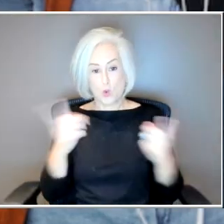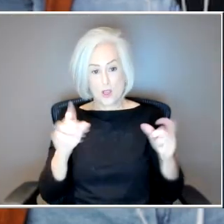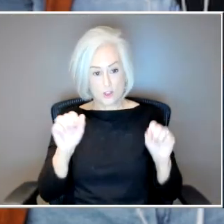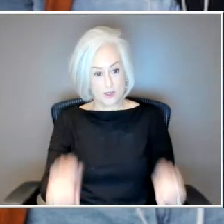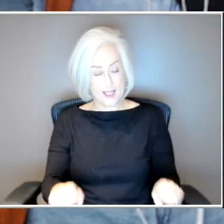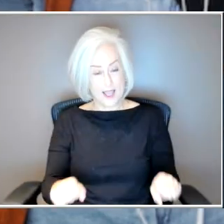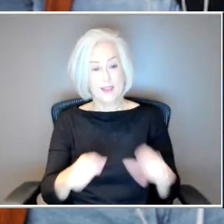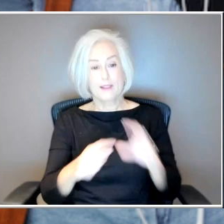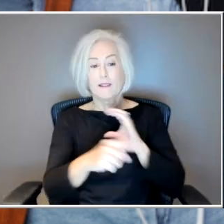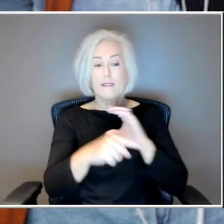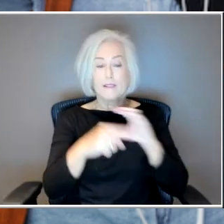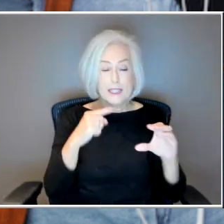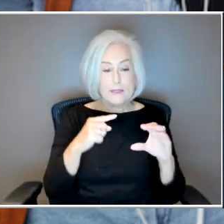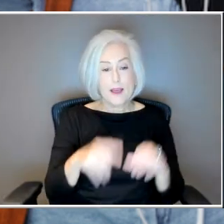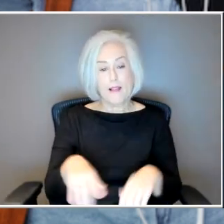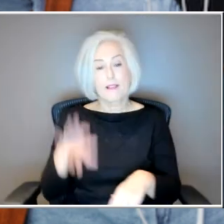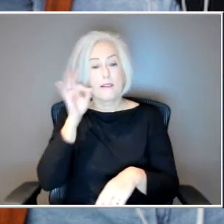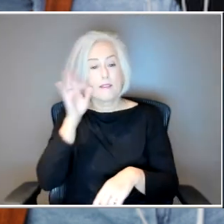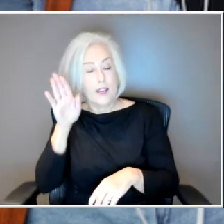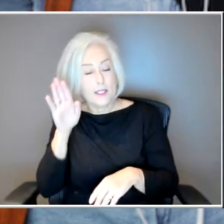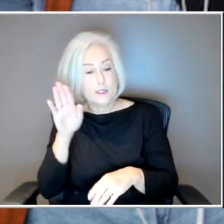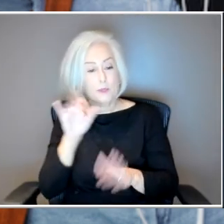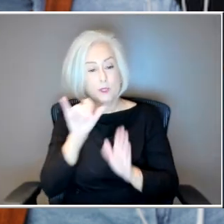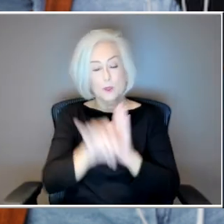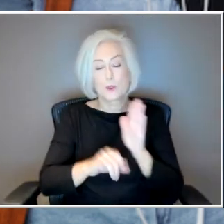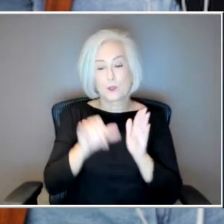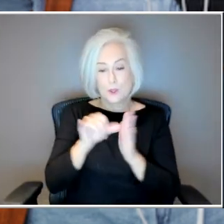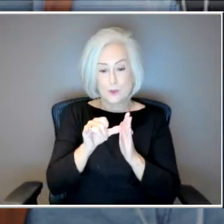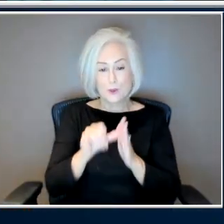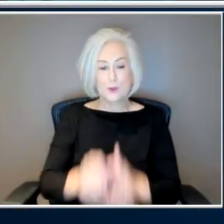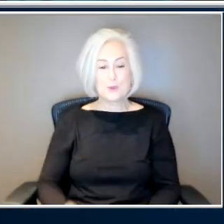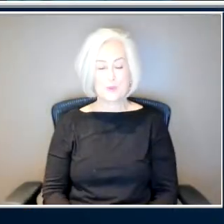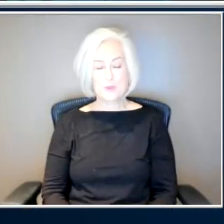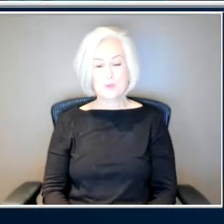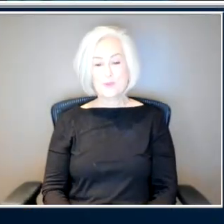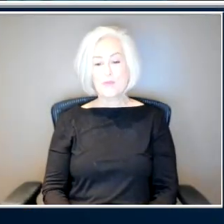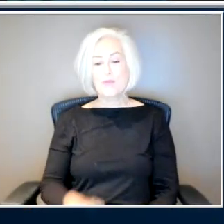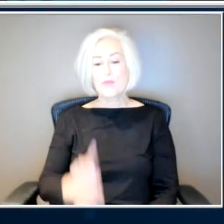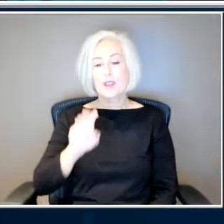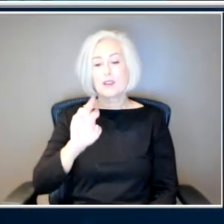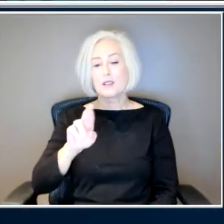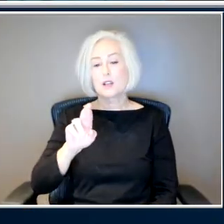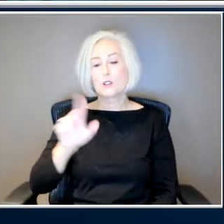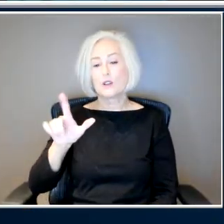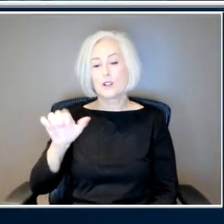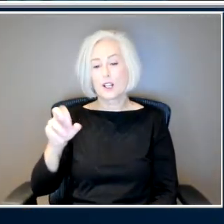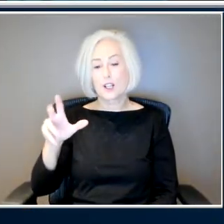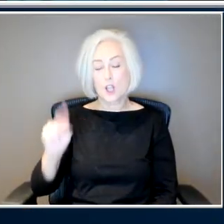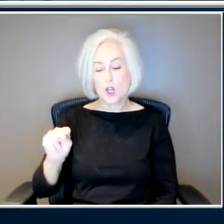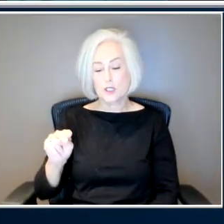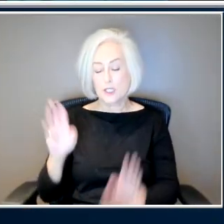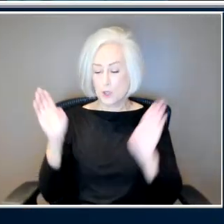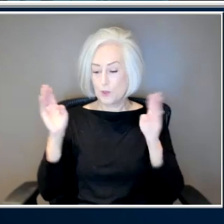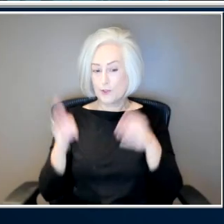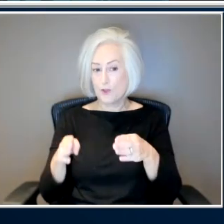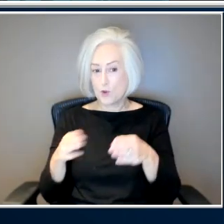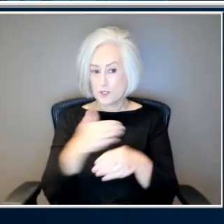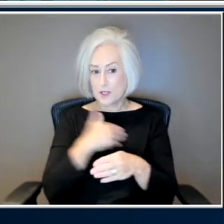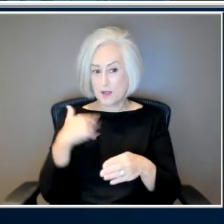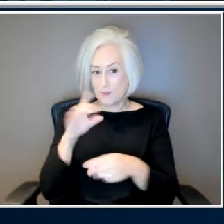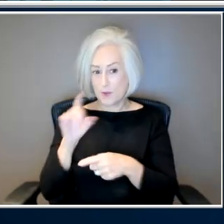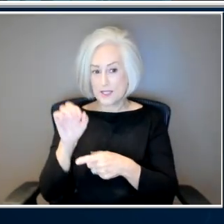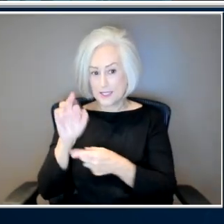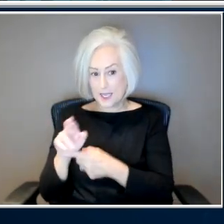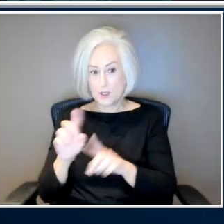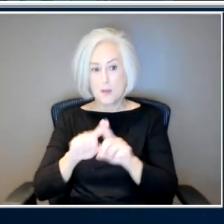Medical News Network. The information is there on your screen. Dr. Larson, we've been focused on breast cancer, but the BRCA mutation puts people